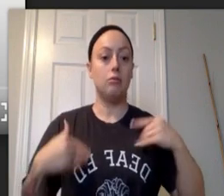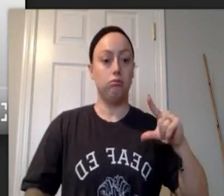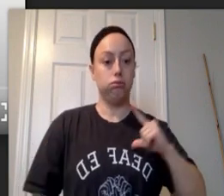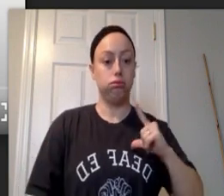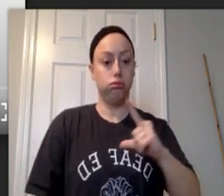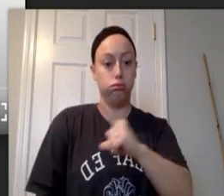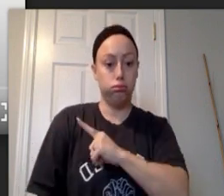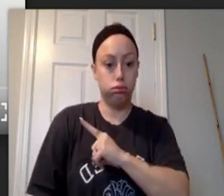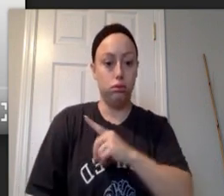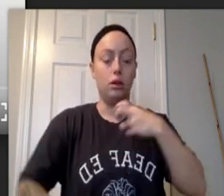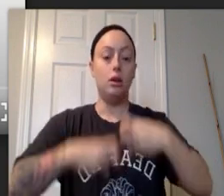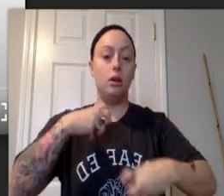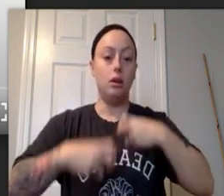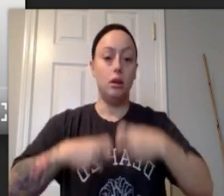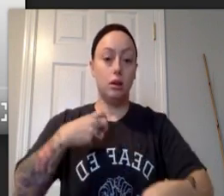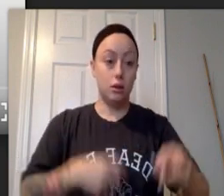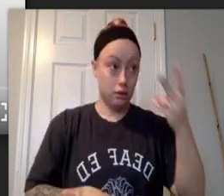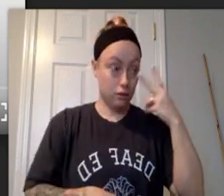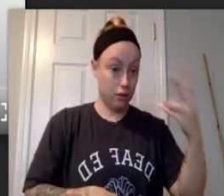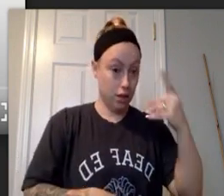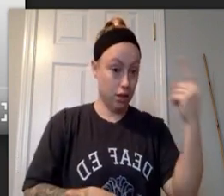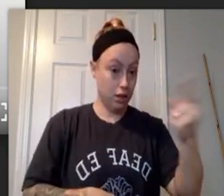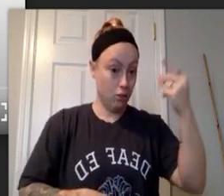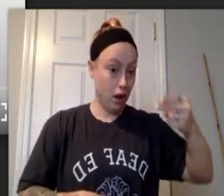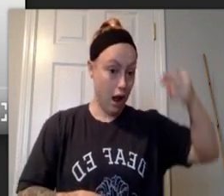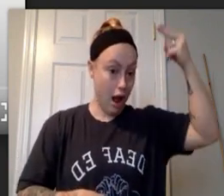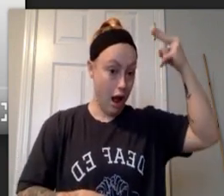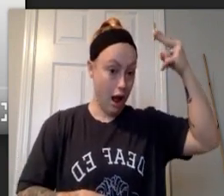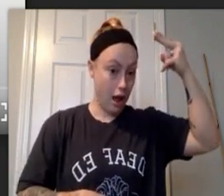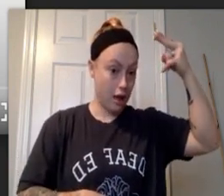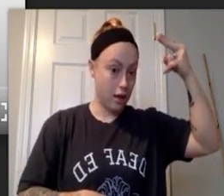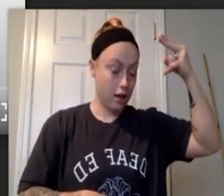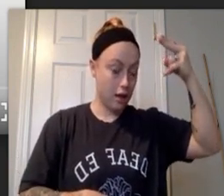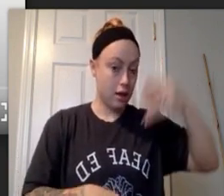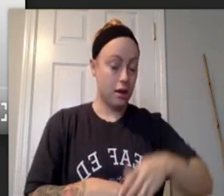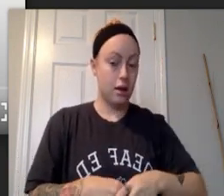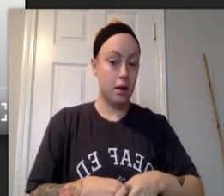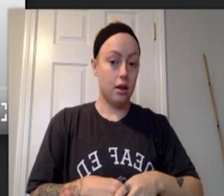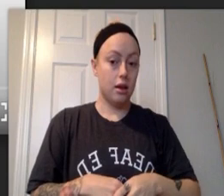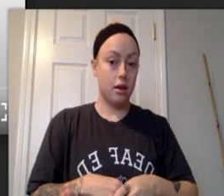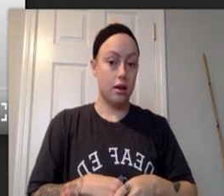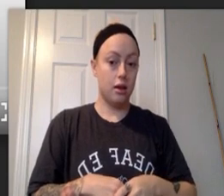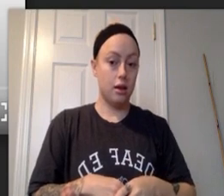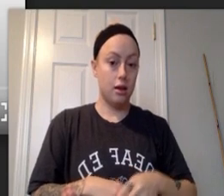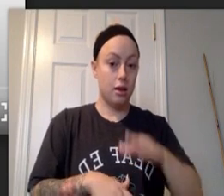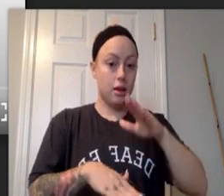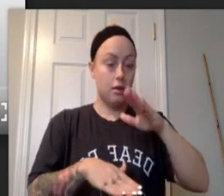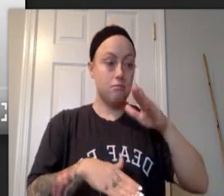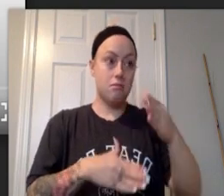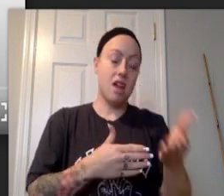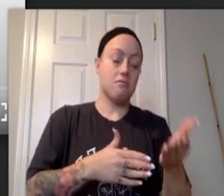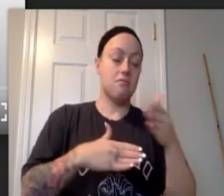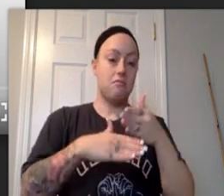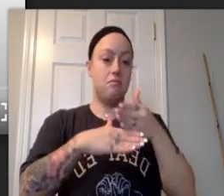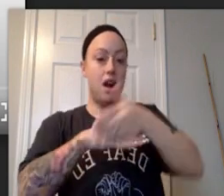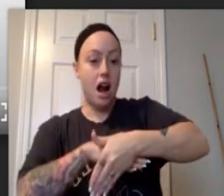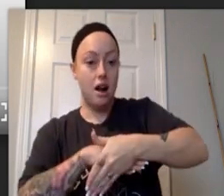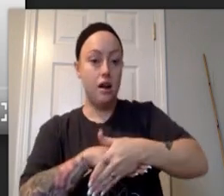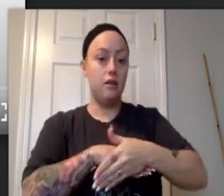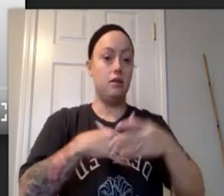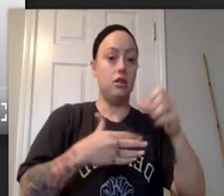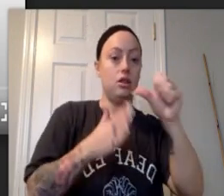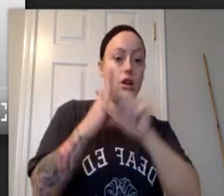Imagine like you've ever seen someone high on a sedative or even anesthetic after surgery. They're pretty loopy,